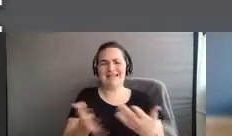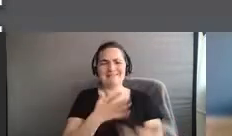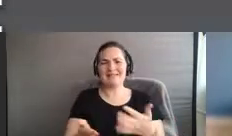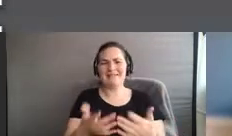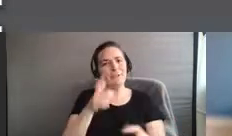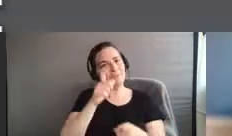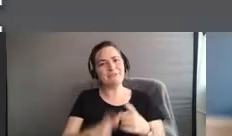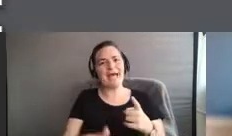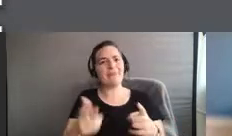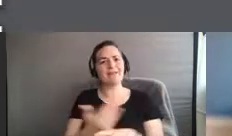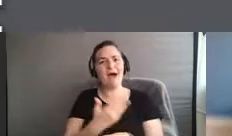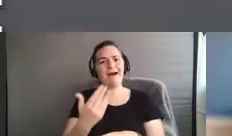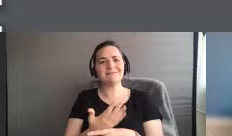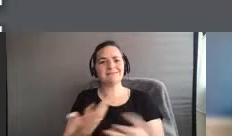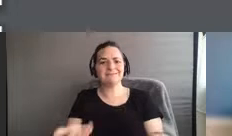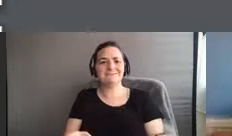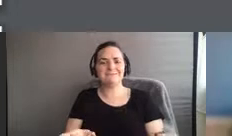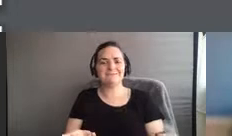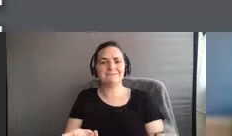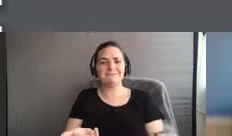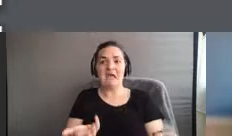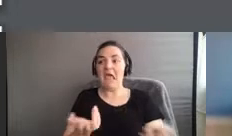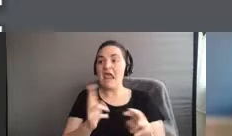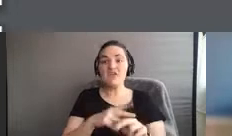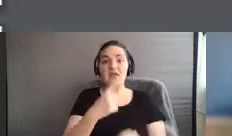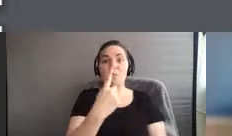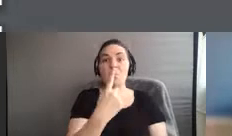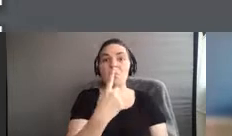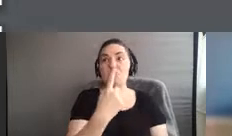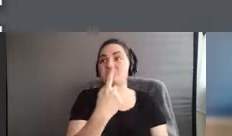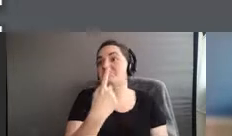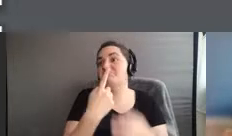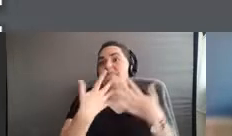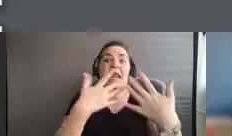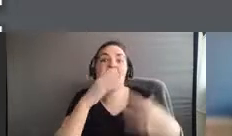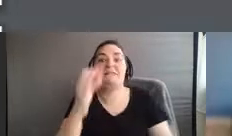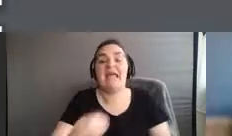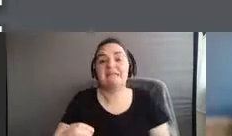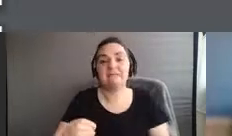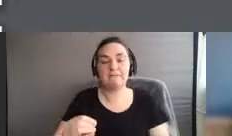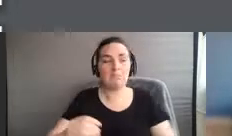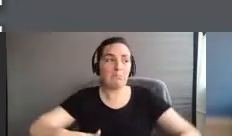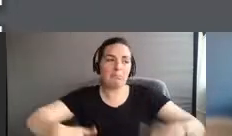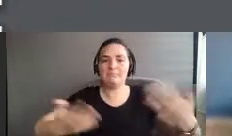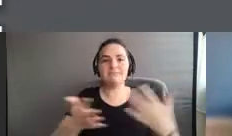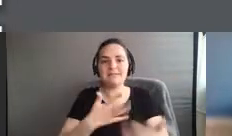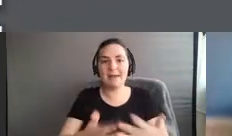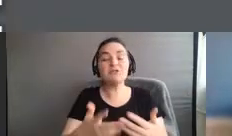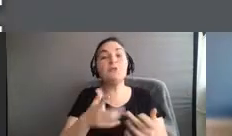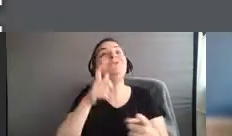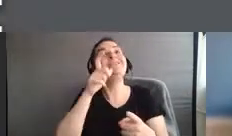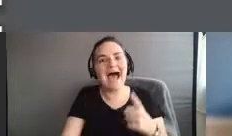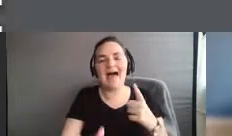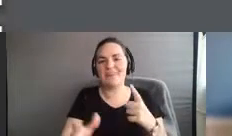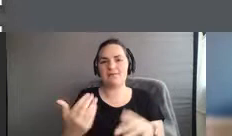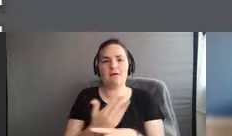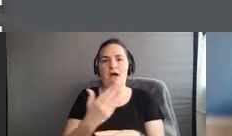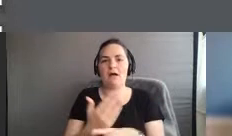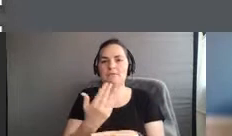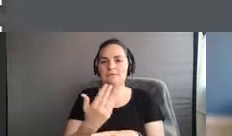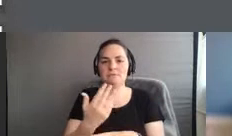get 1 out of 10, that's not a problem. You've done the engagement task. So the thing about the engagement tasks is you've got to do